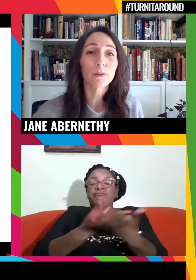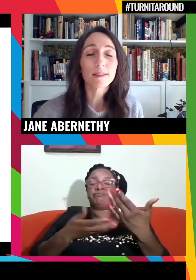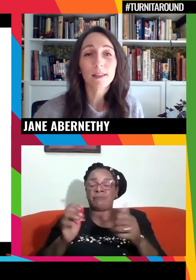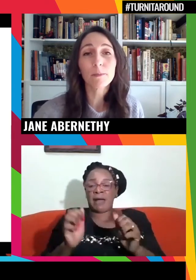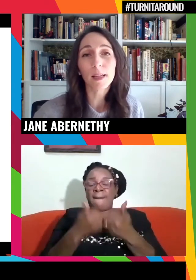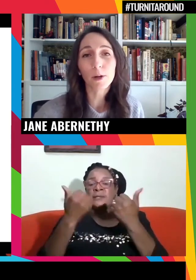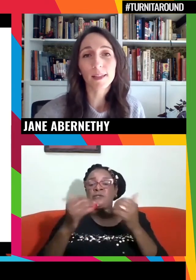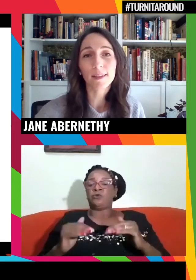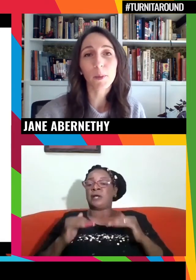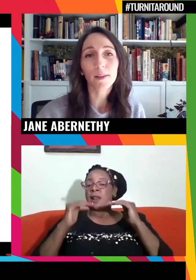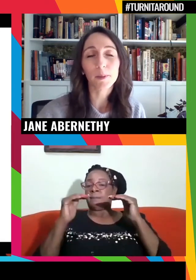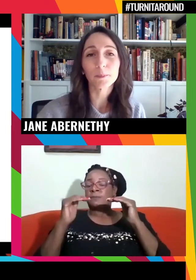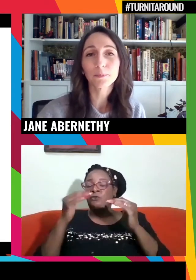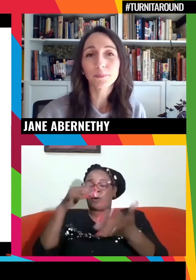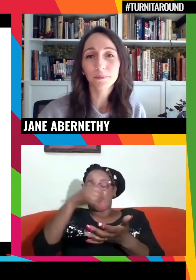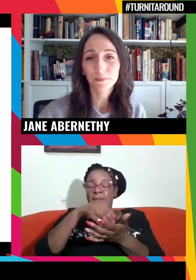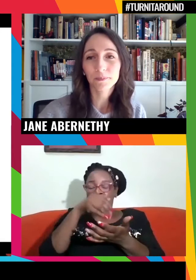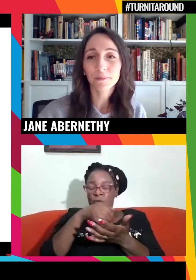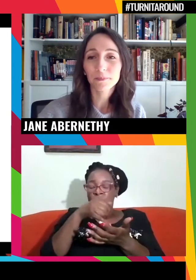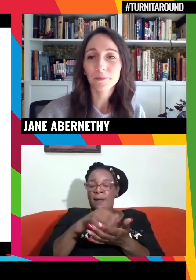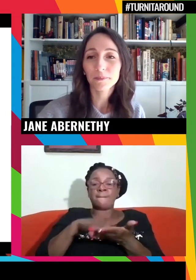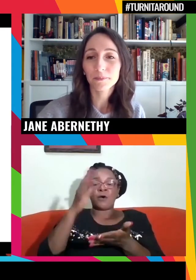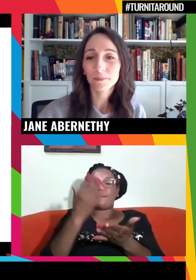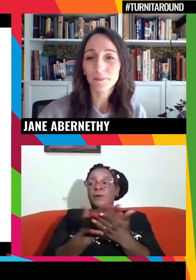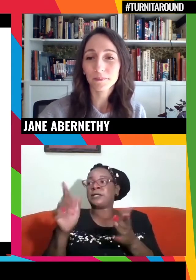to include this in as many products as possible.